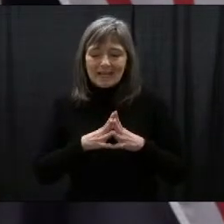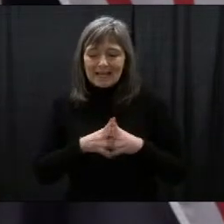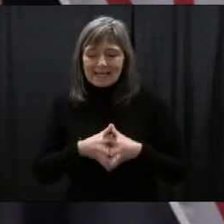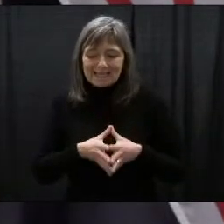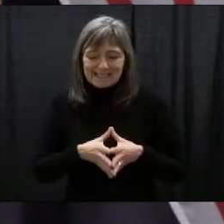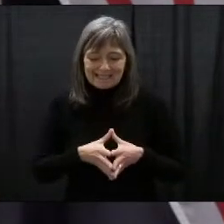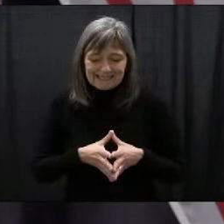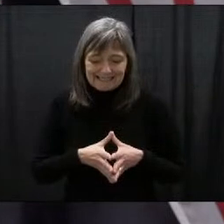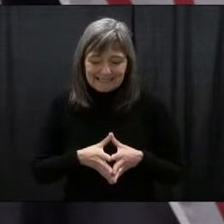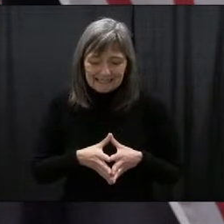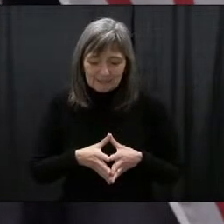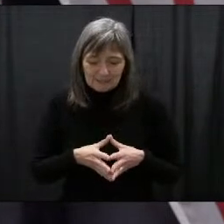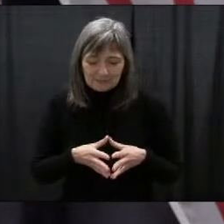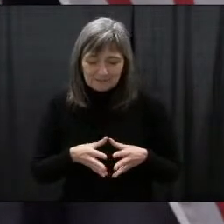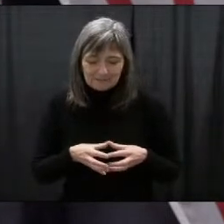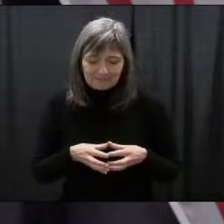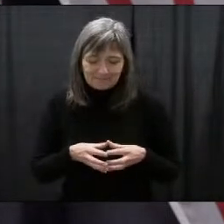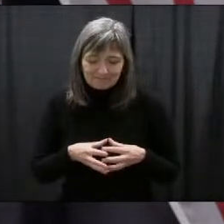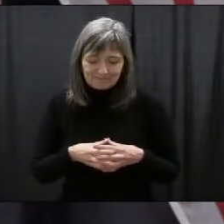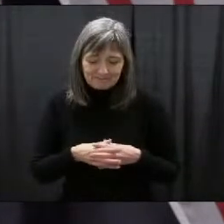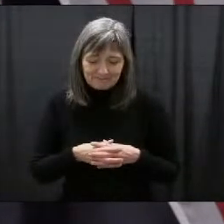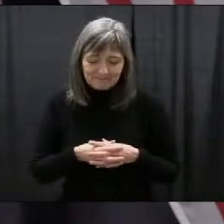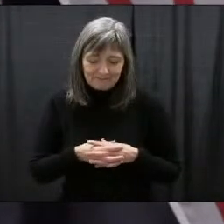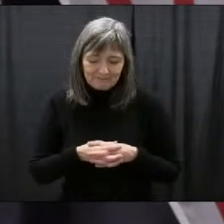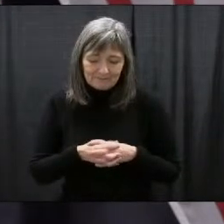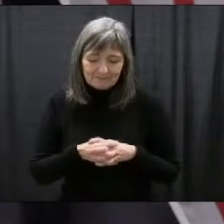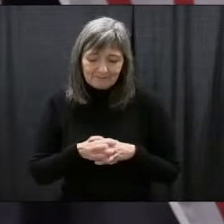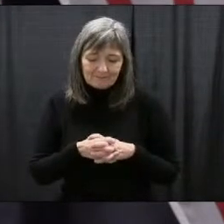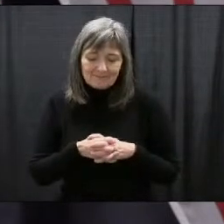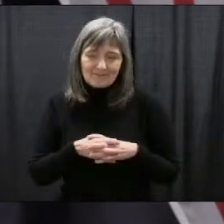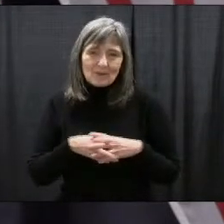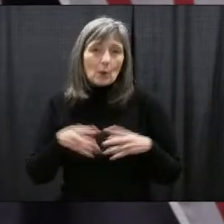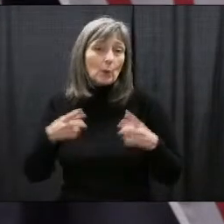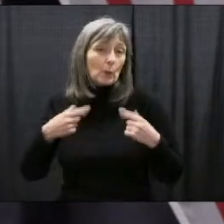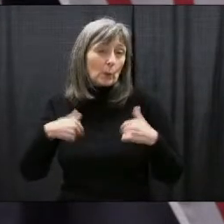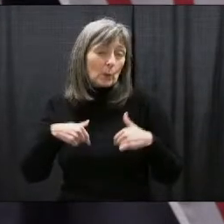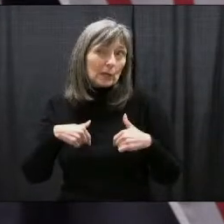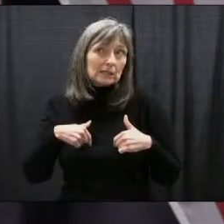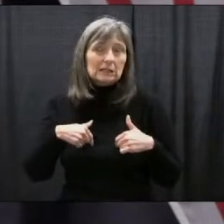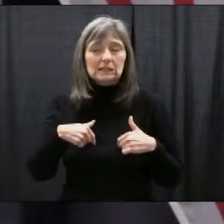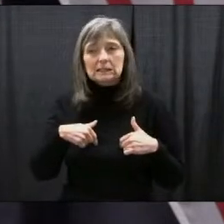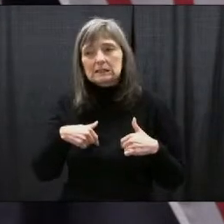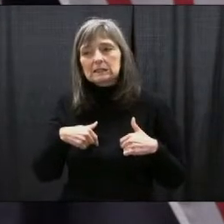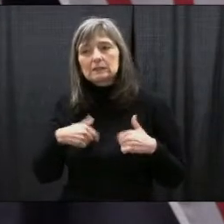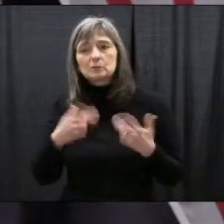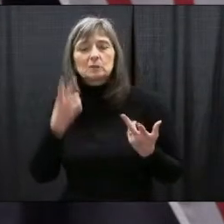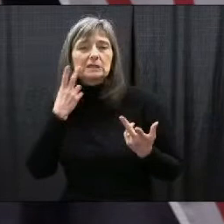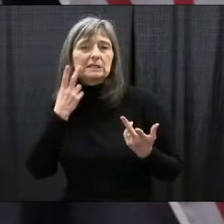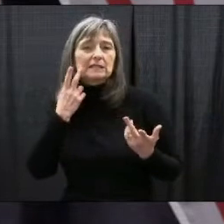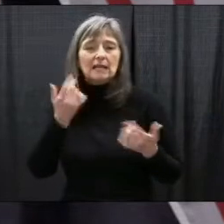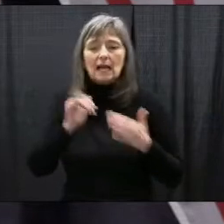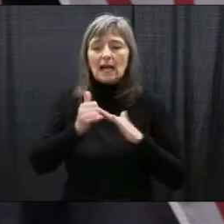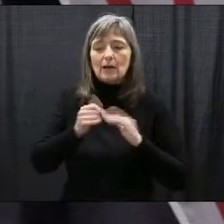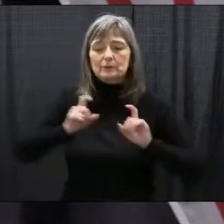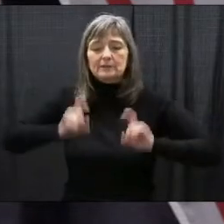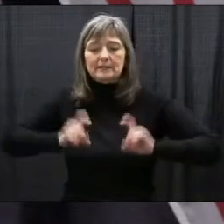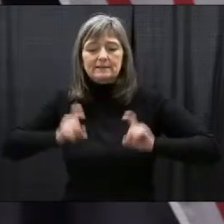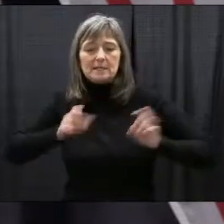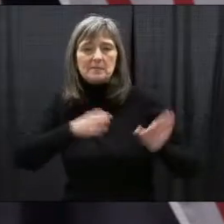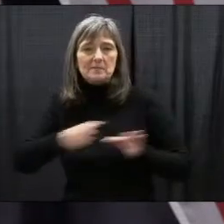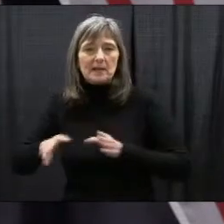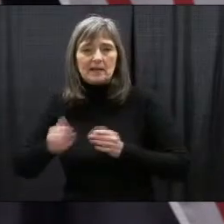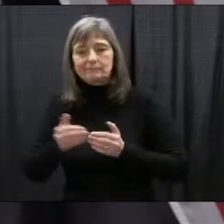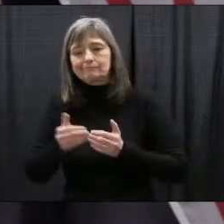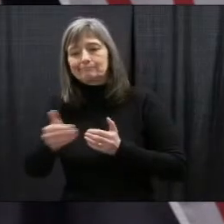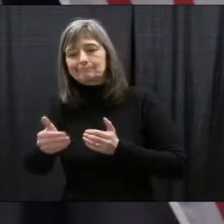we're looking at how we will approach testing going forward and what will be our testing